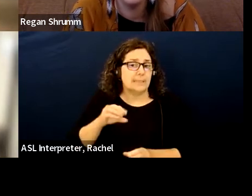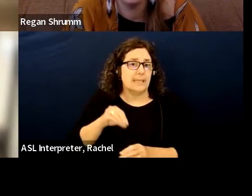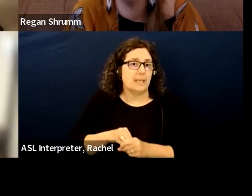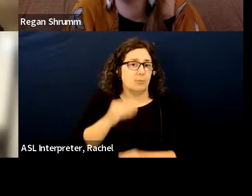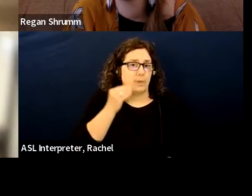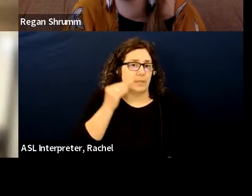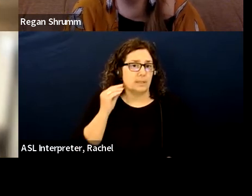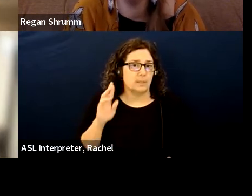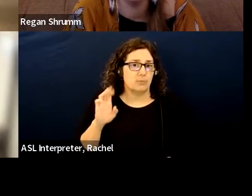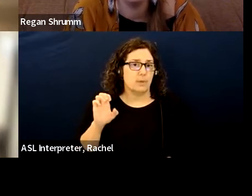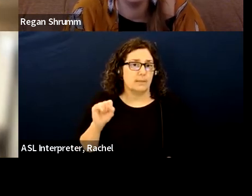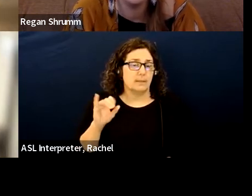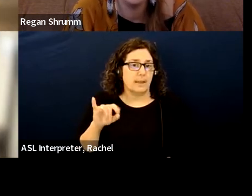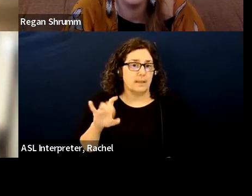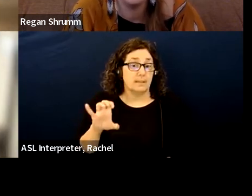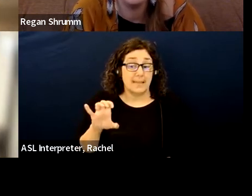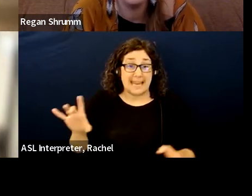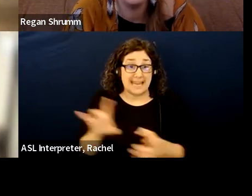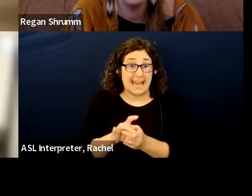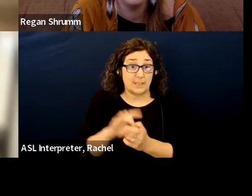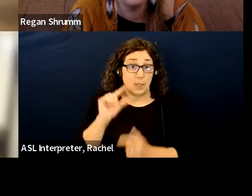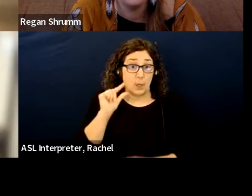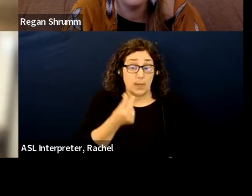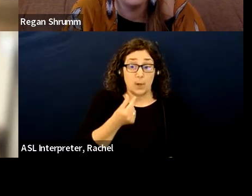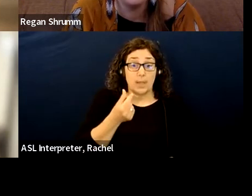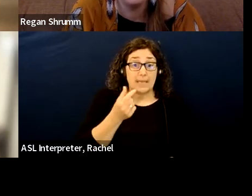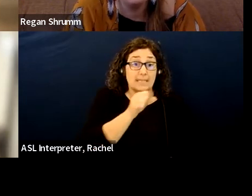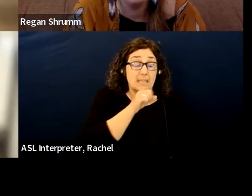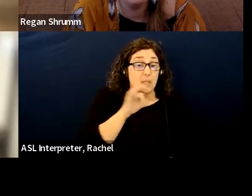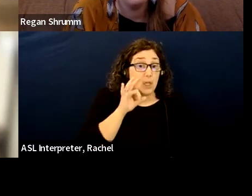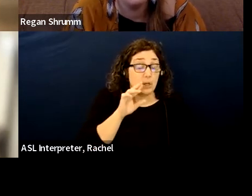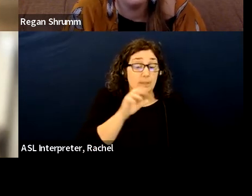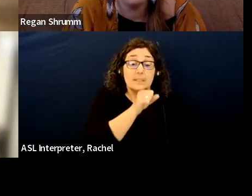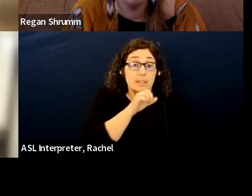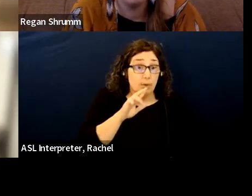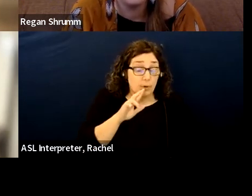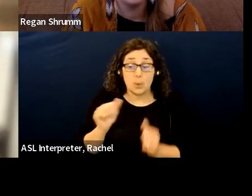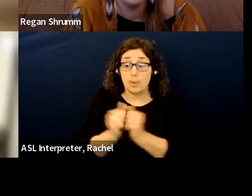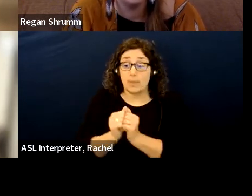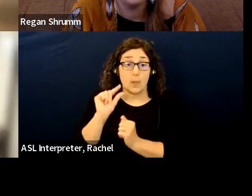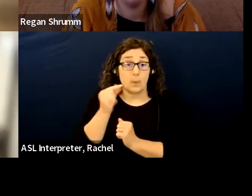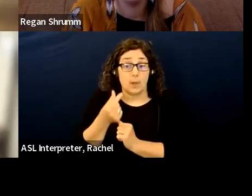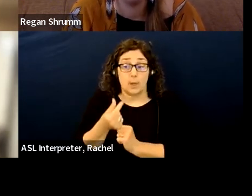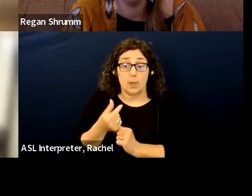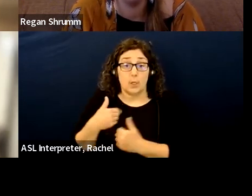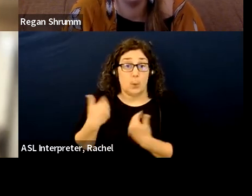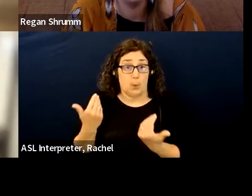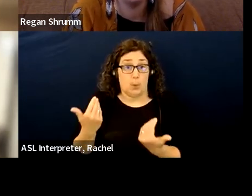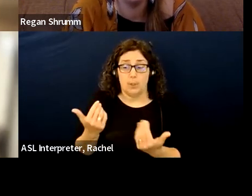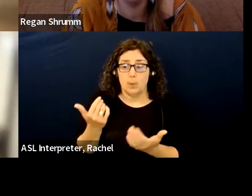queer seniors with queer youth to help